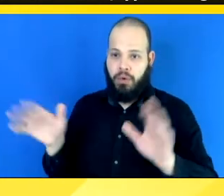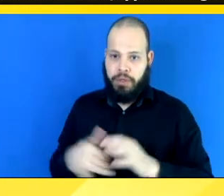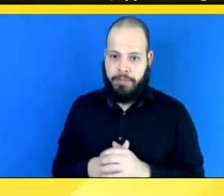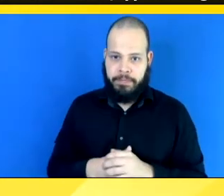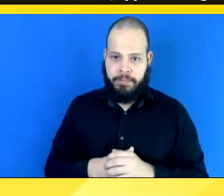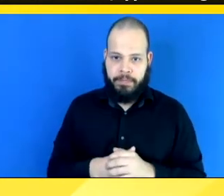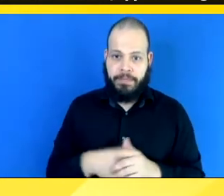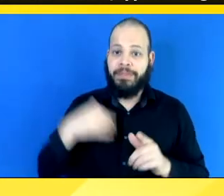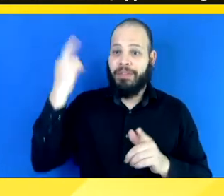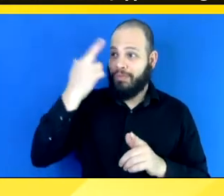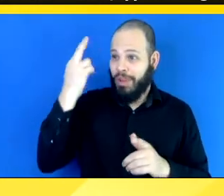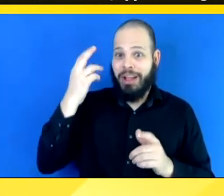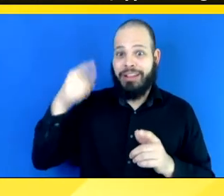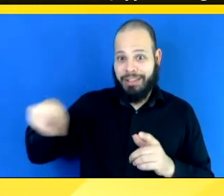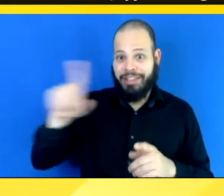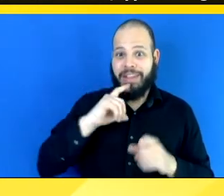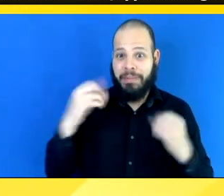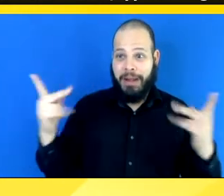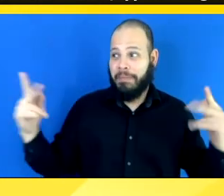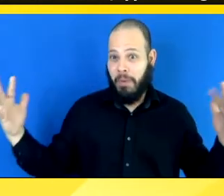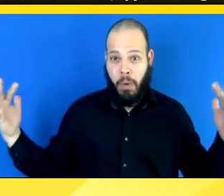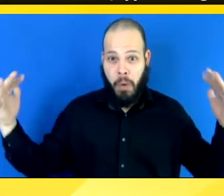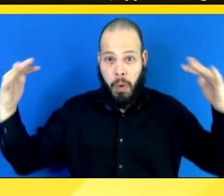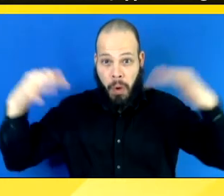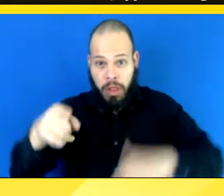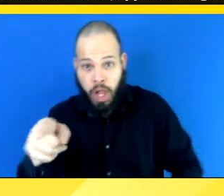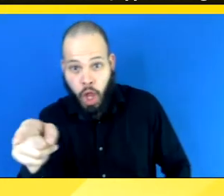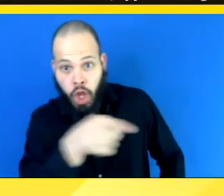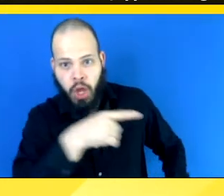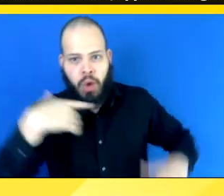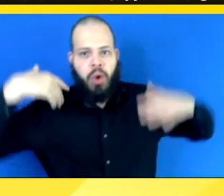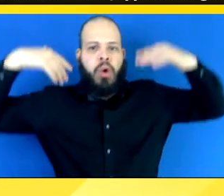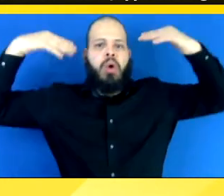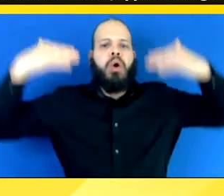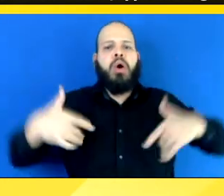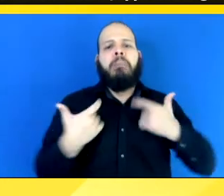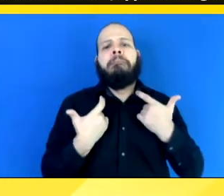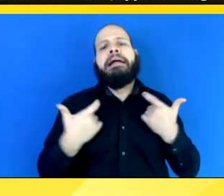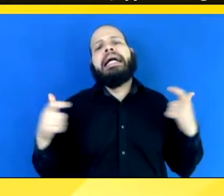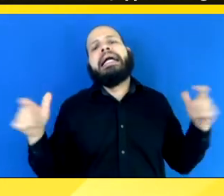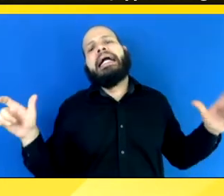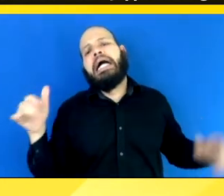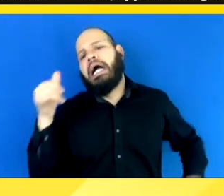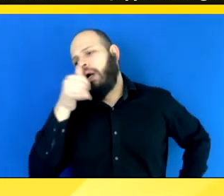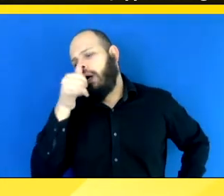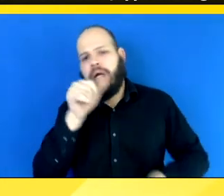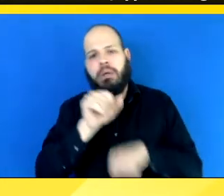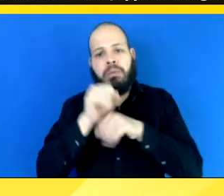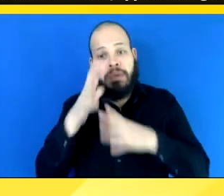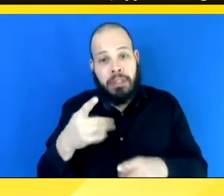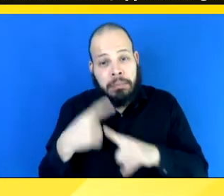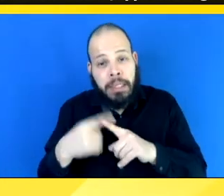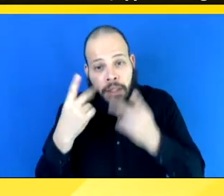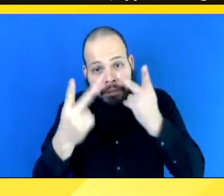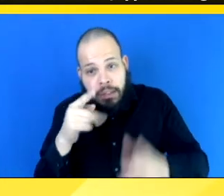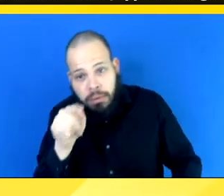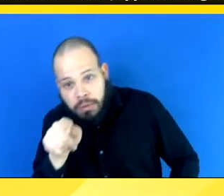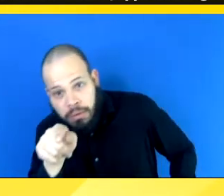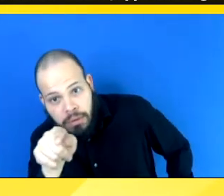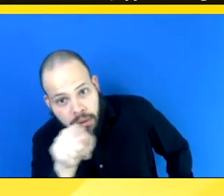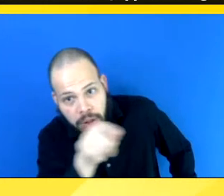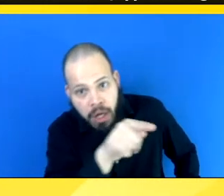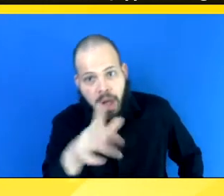today for the rest of my coworkers is an honor, and it's my responsibility.